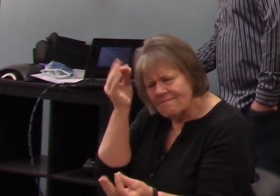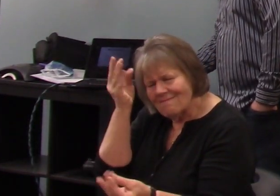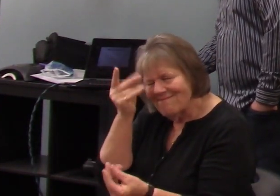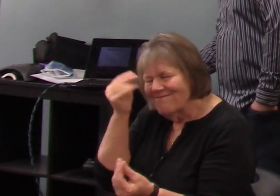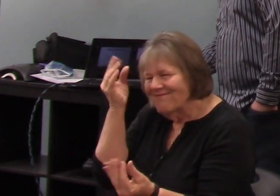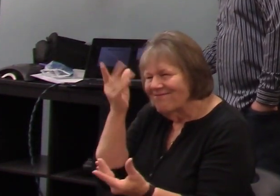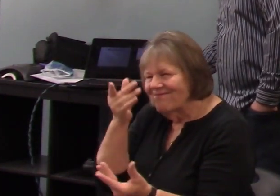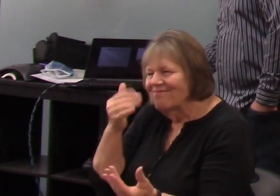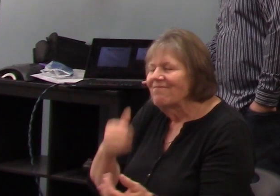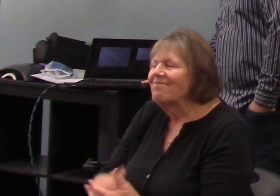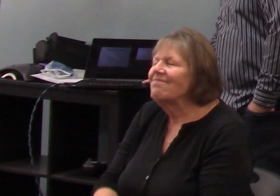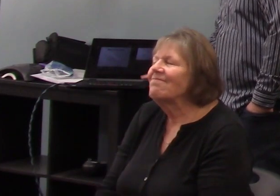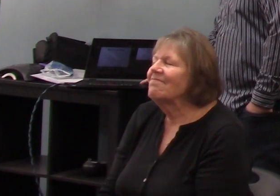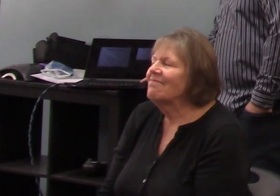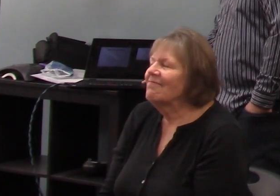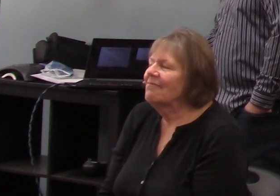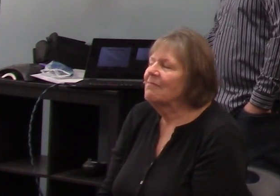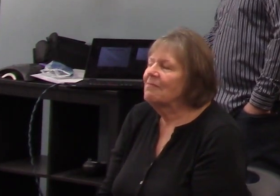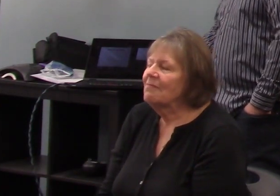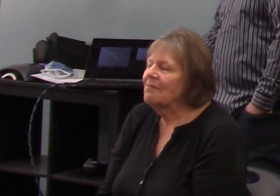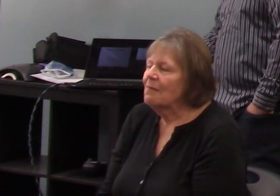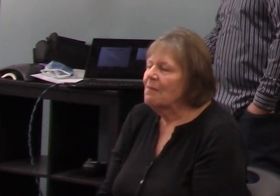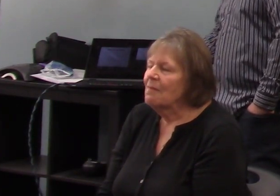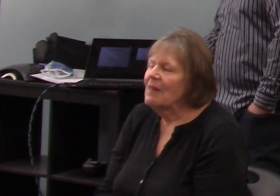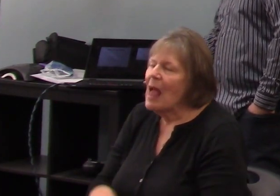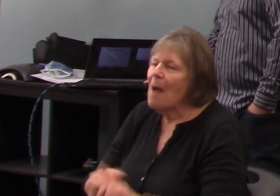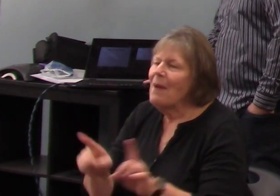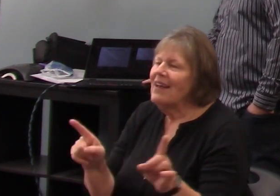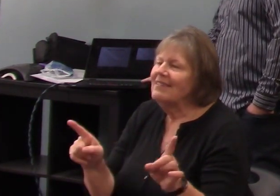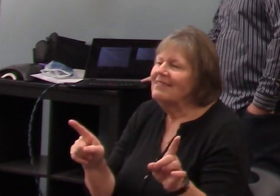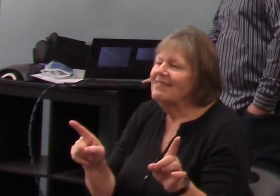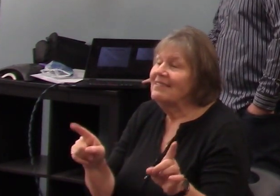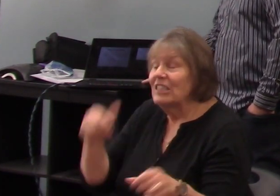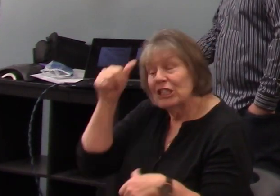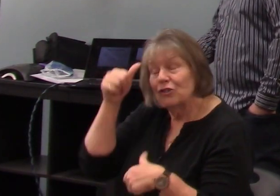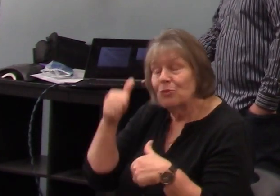Okay, but just remember